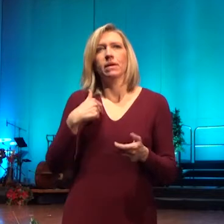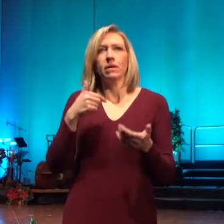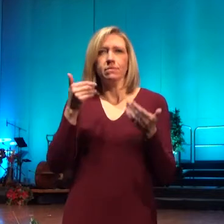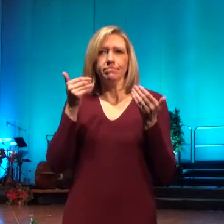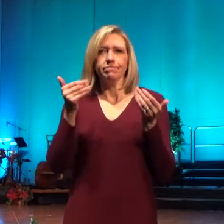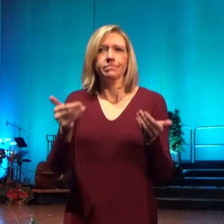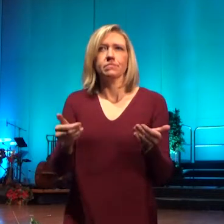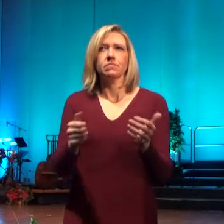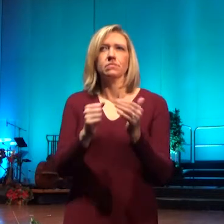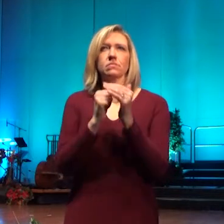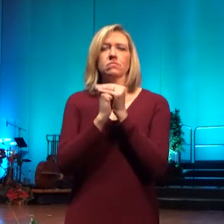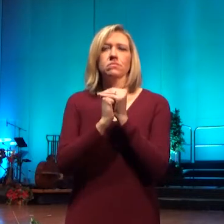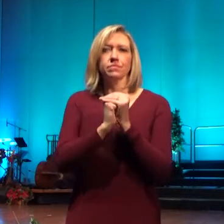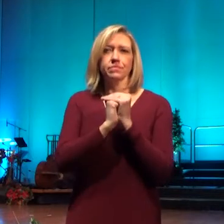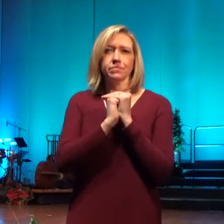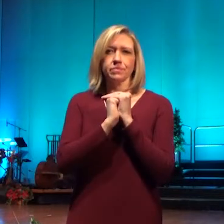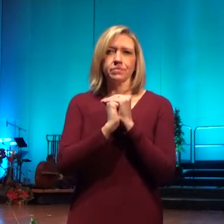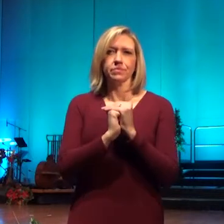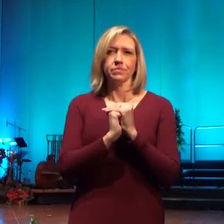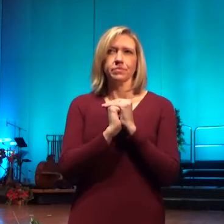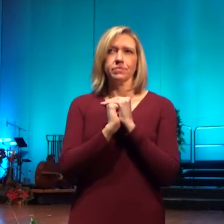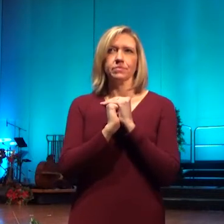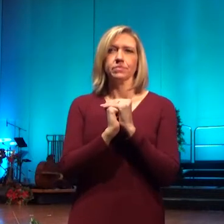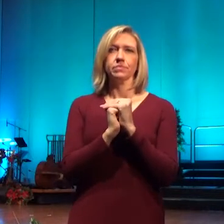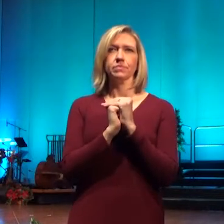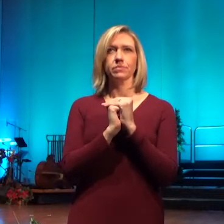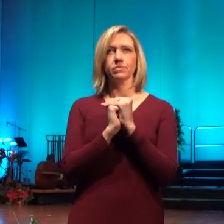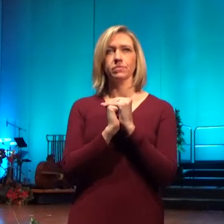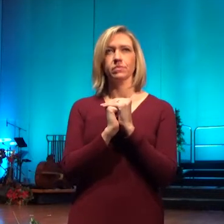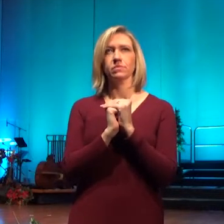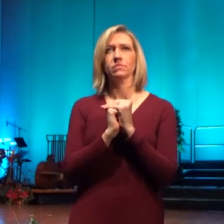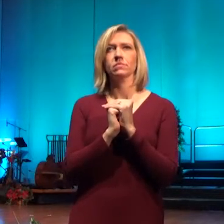am, I pray.